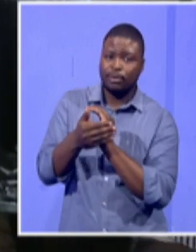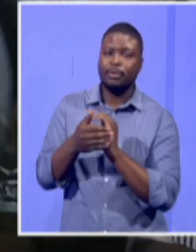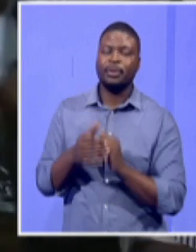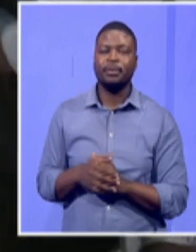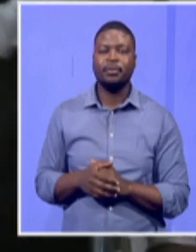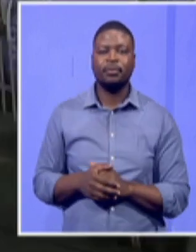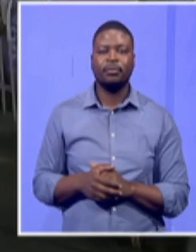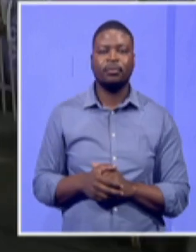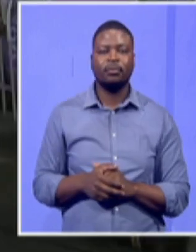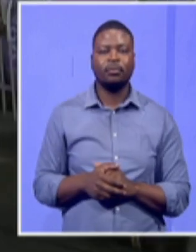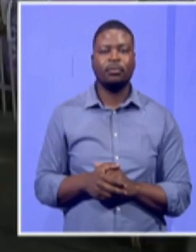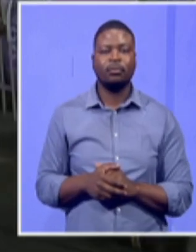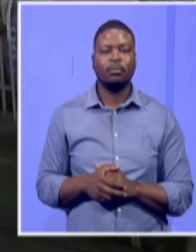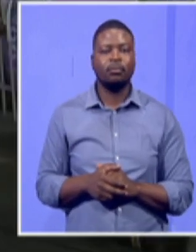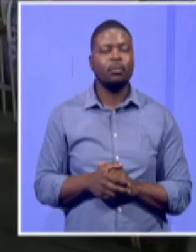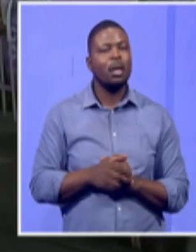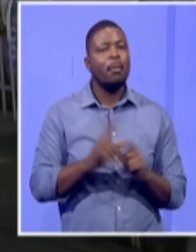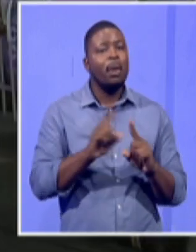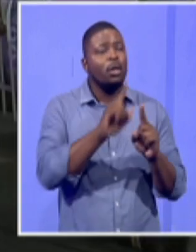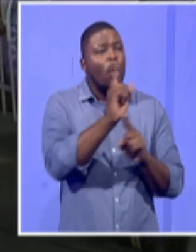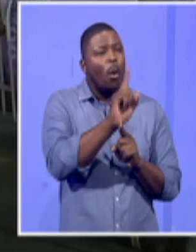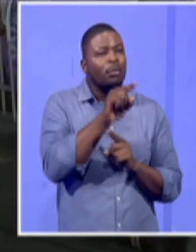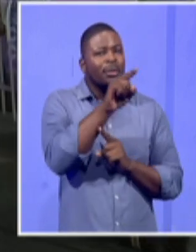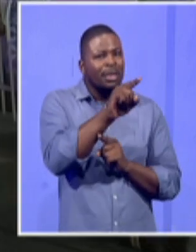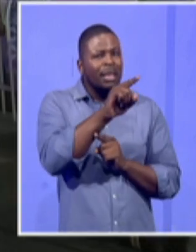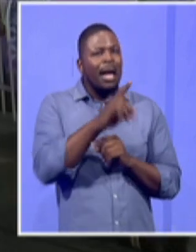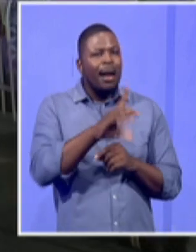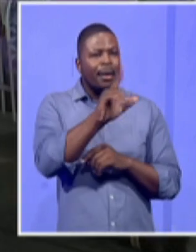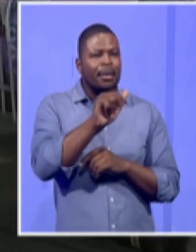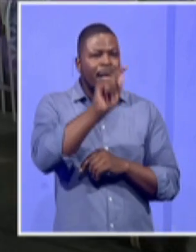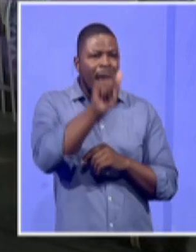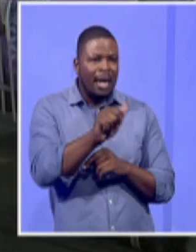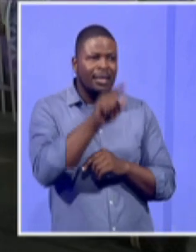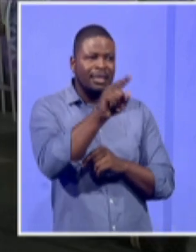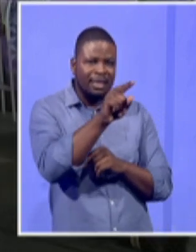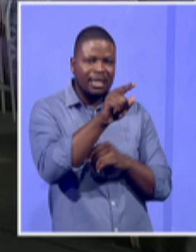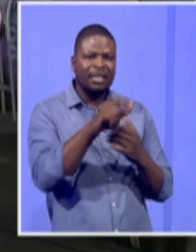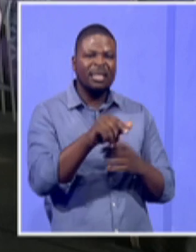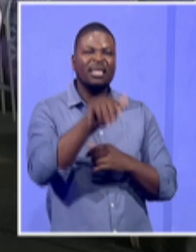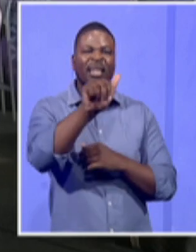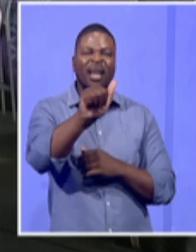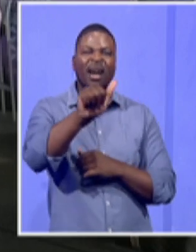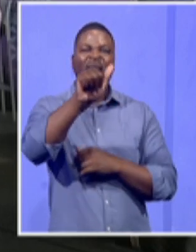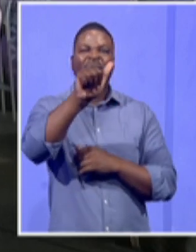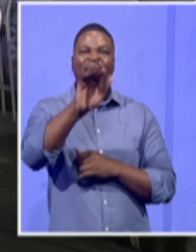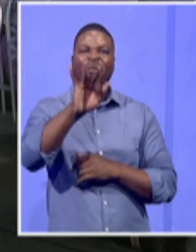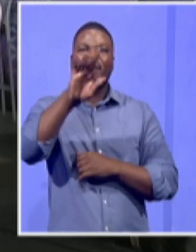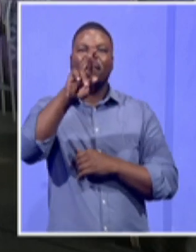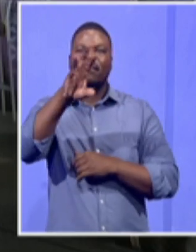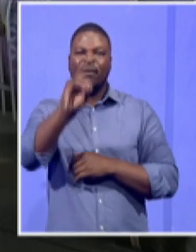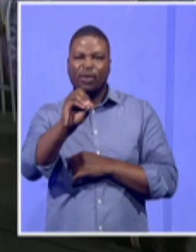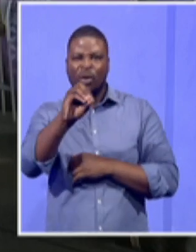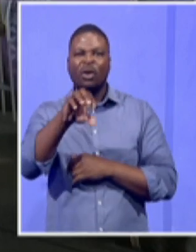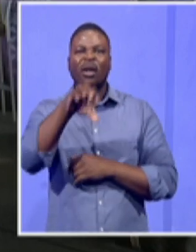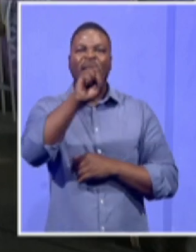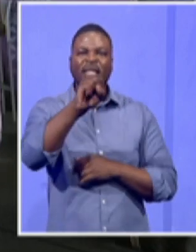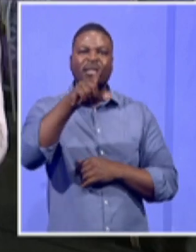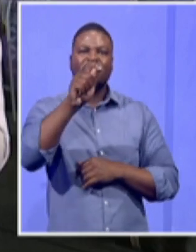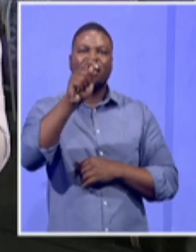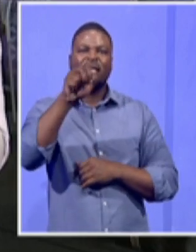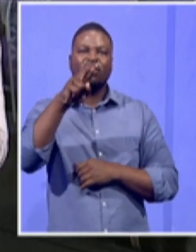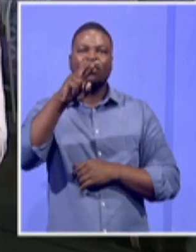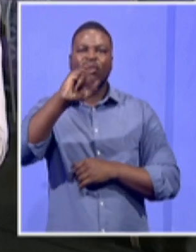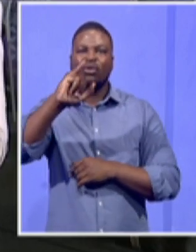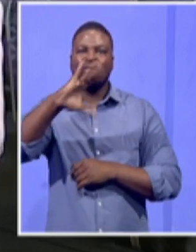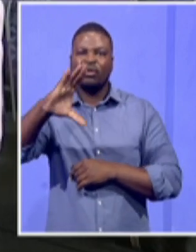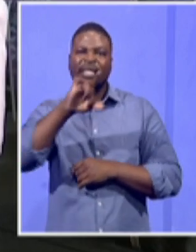the importance of having data that is specifically Afrocentric, right? And maybe you can explain to me what we have been